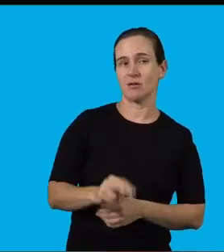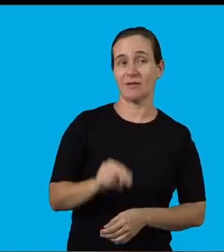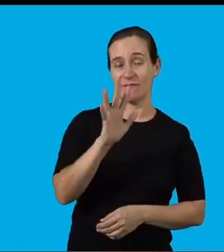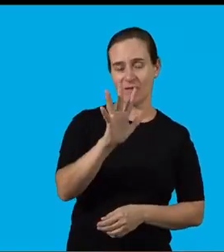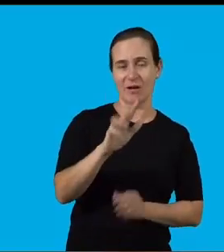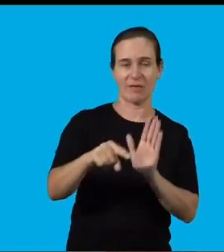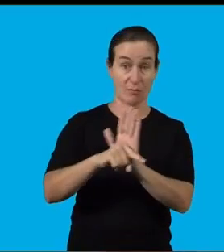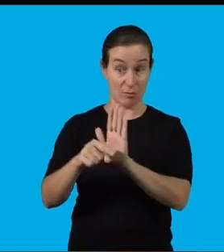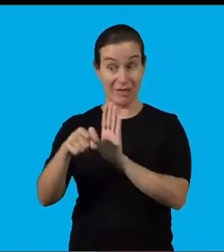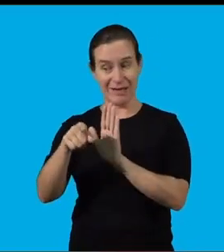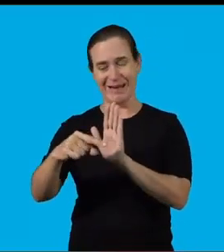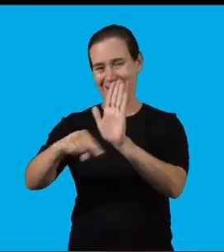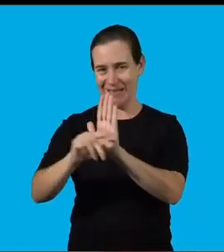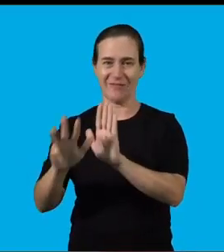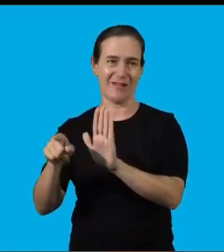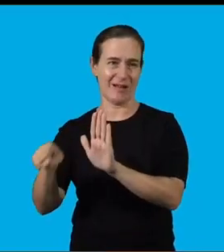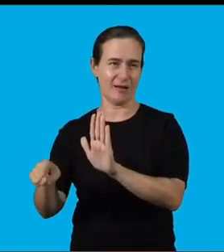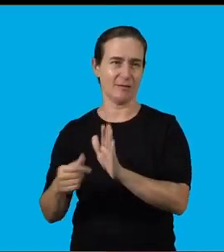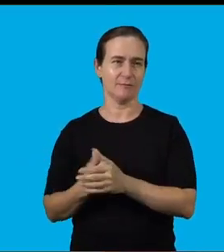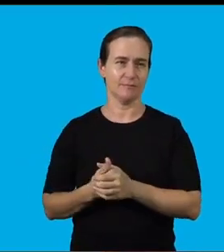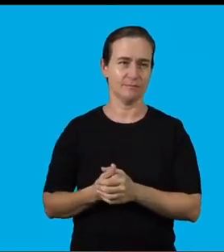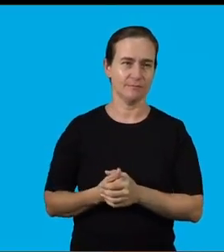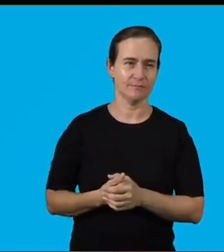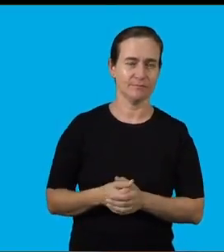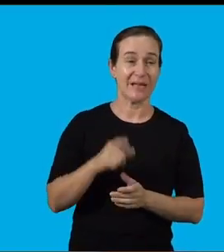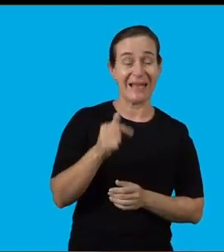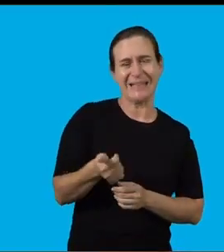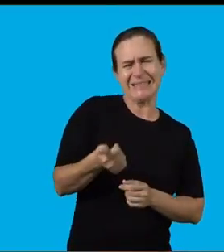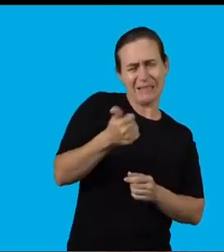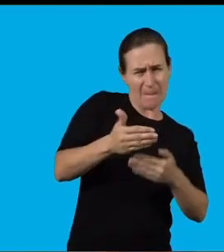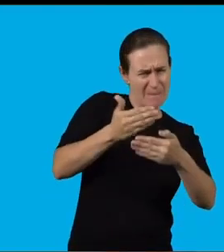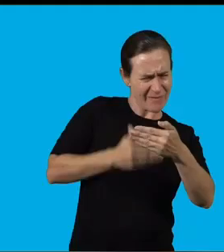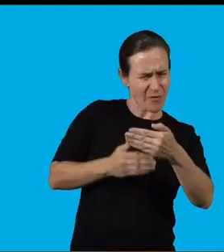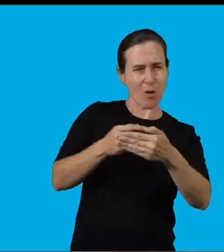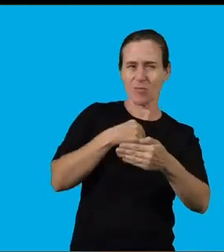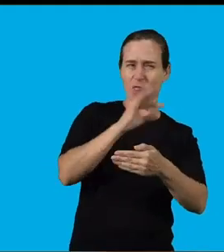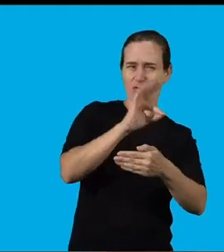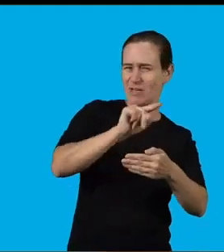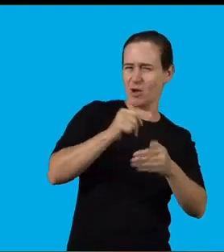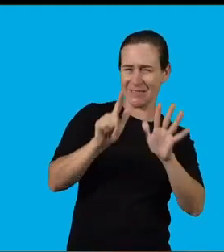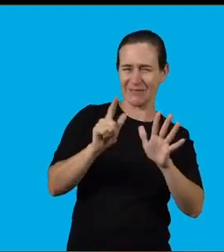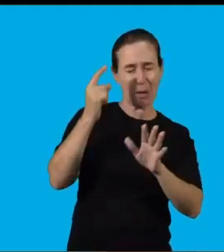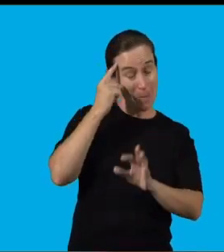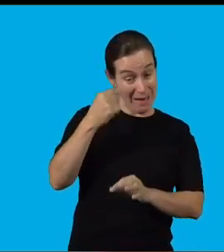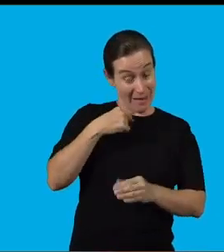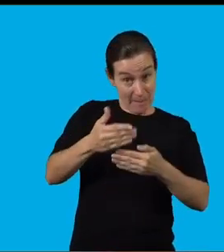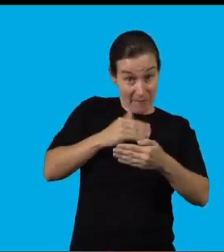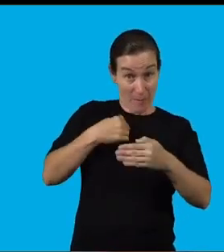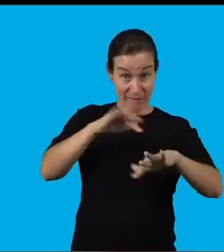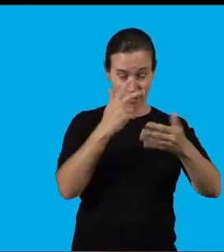value should be minus 9. When you substitute 8 over 3, you should get 3 comma 7, which tells me that I've computed in my